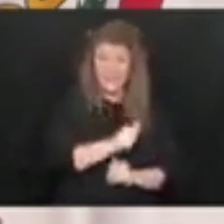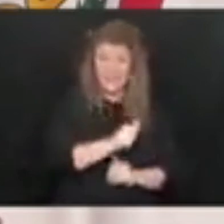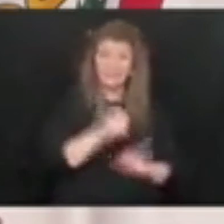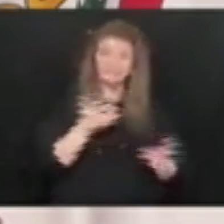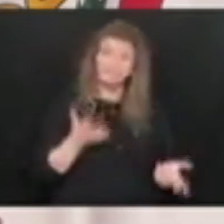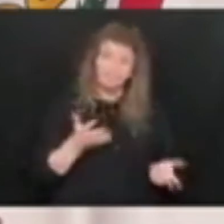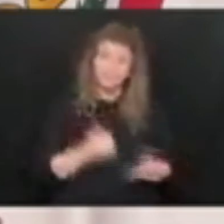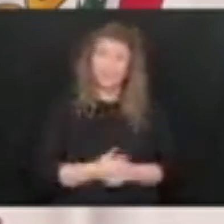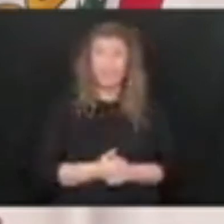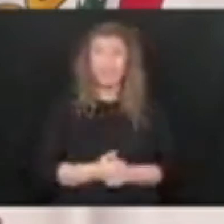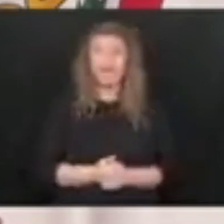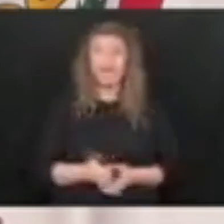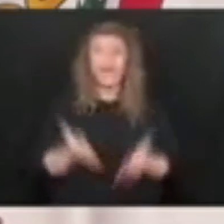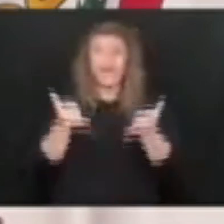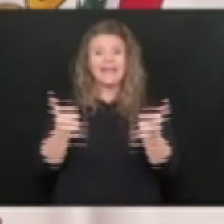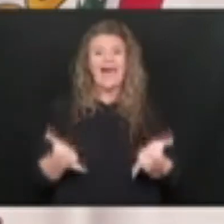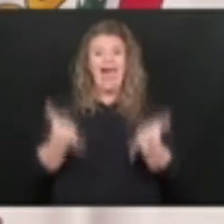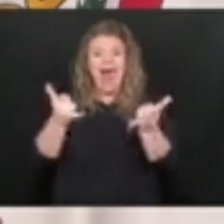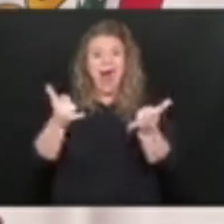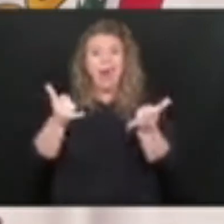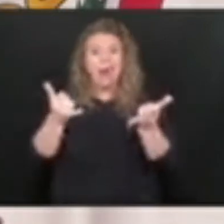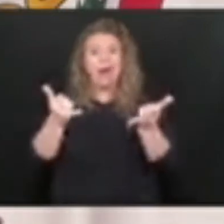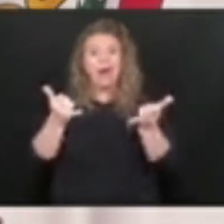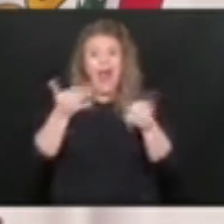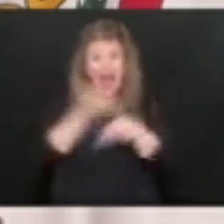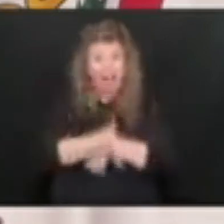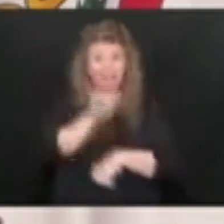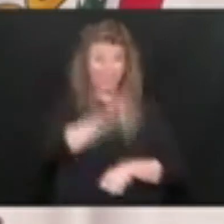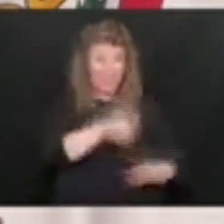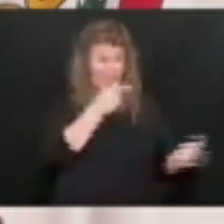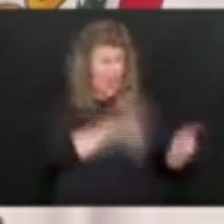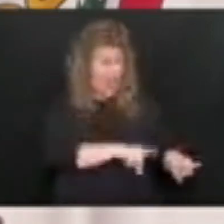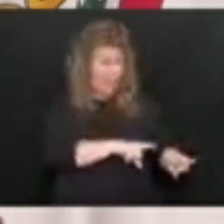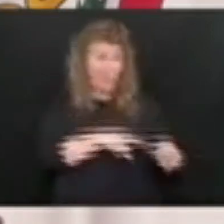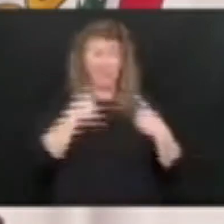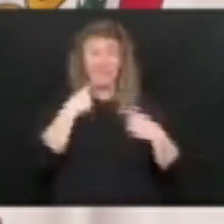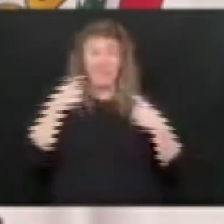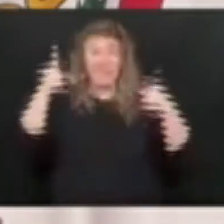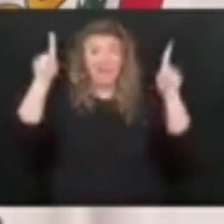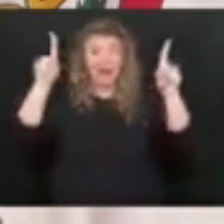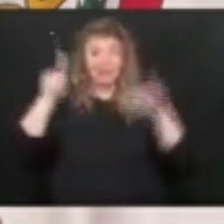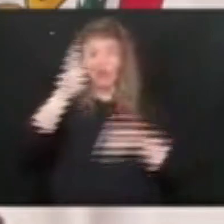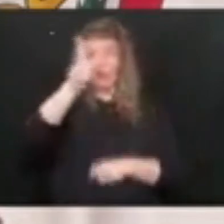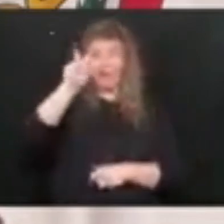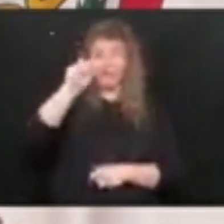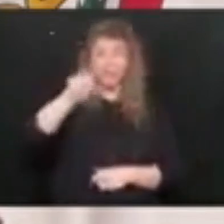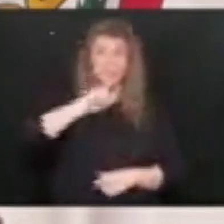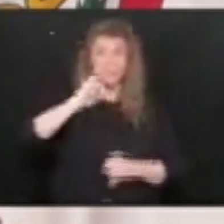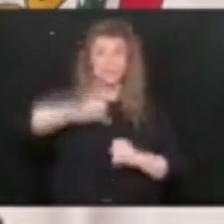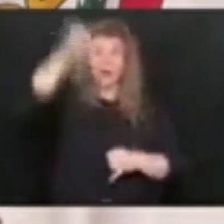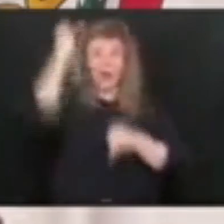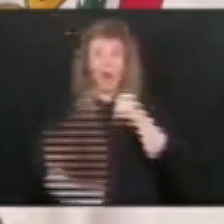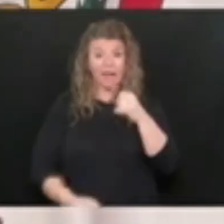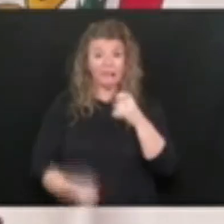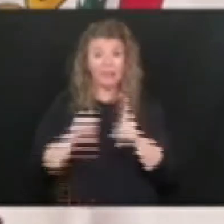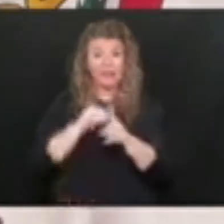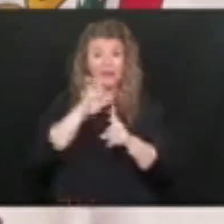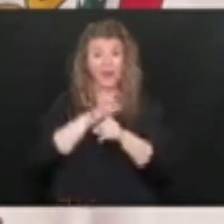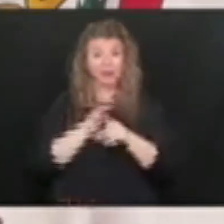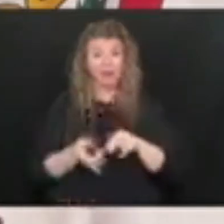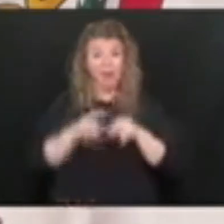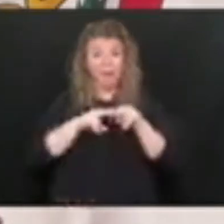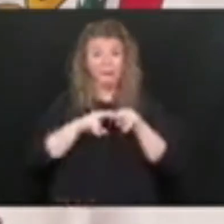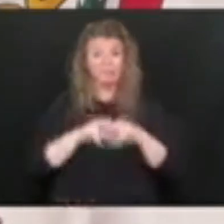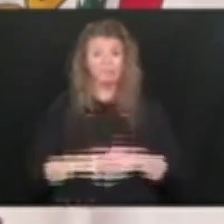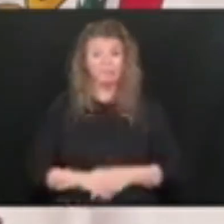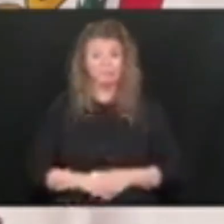that now comes out that West Virginia is substantially dead last in population growth.